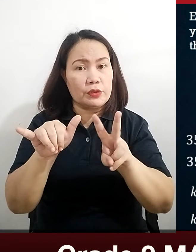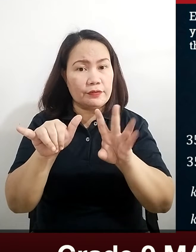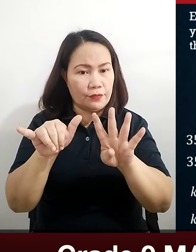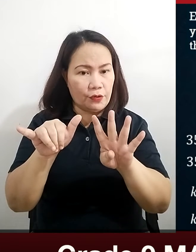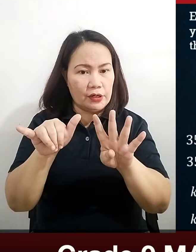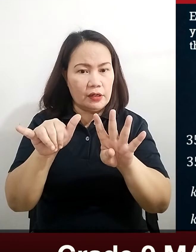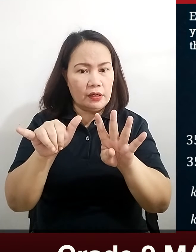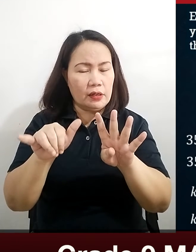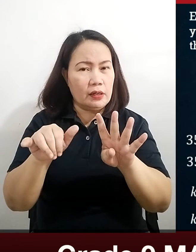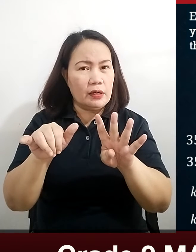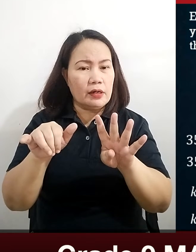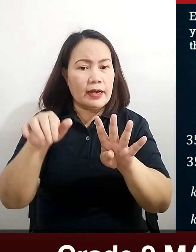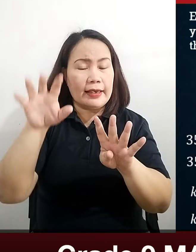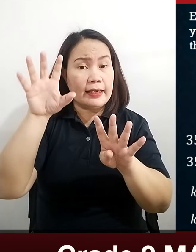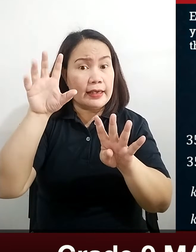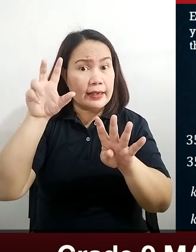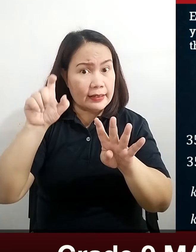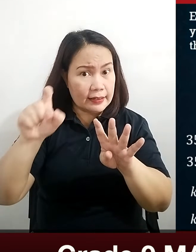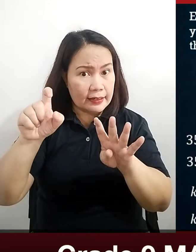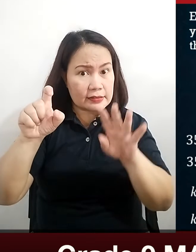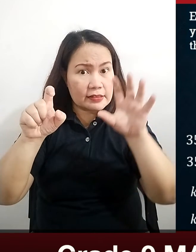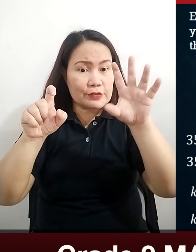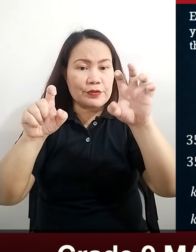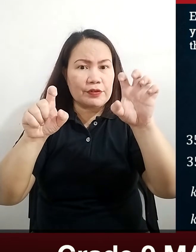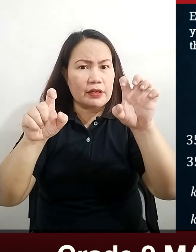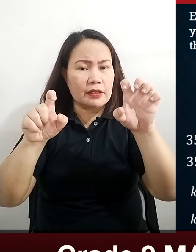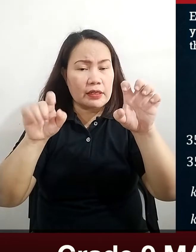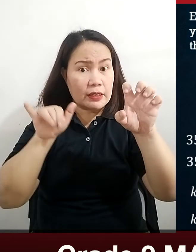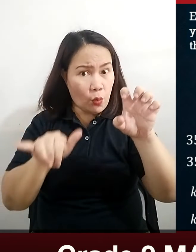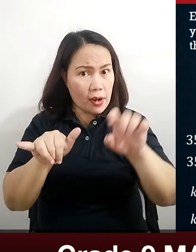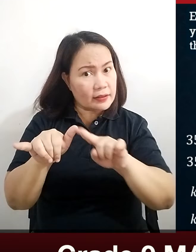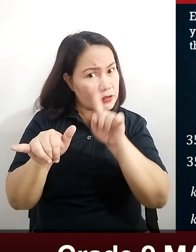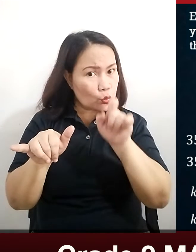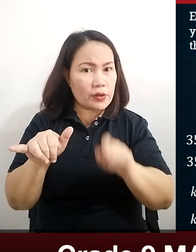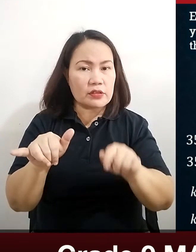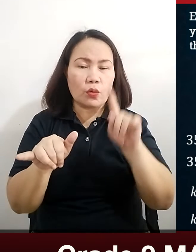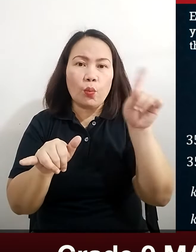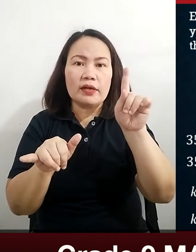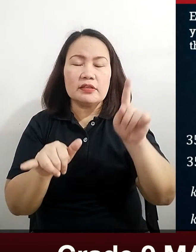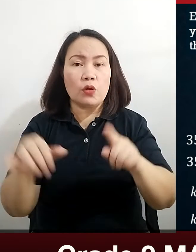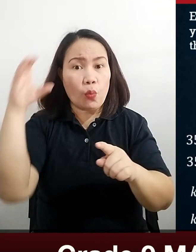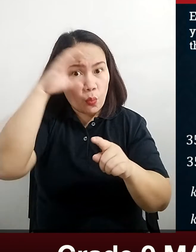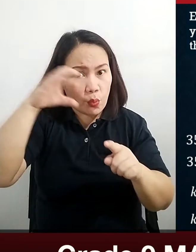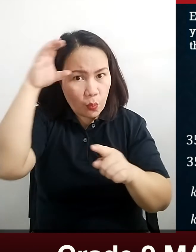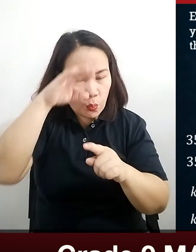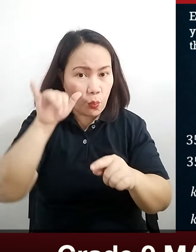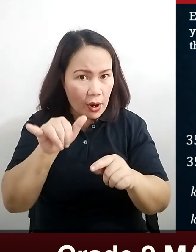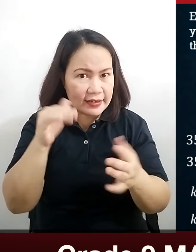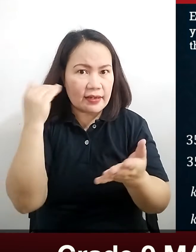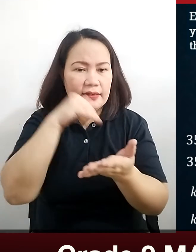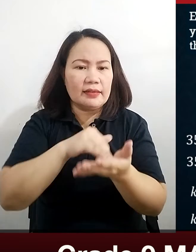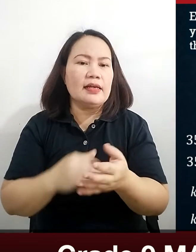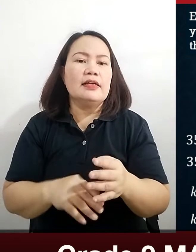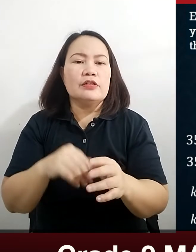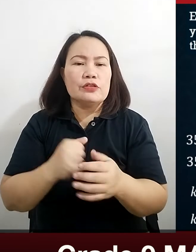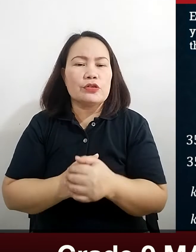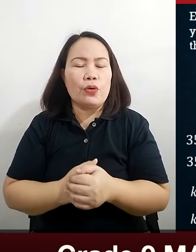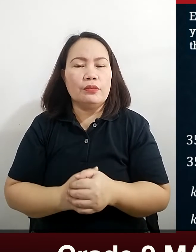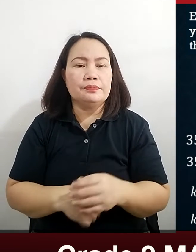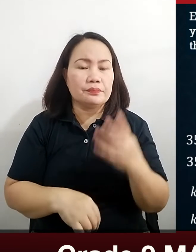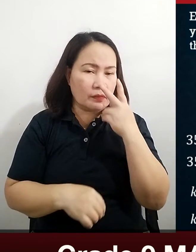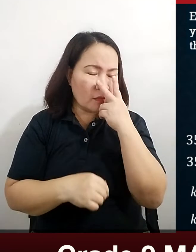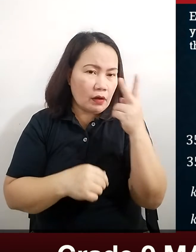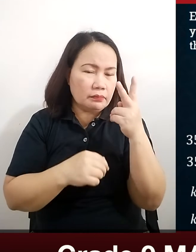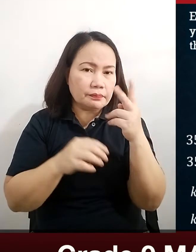the value of y is 24, x is 15, so ano yung value ng y? So, y ulit ang hinahanap dito. So, tingnan